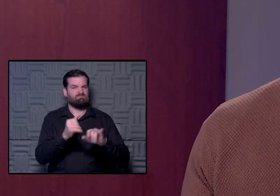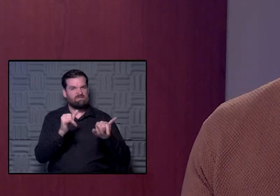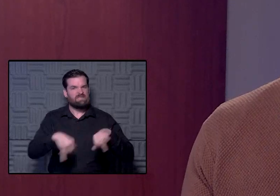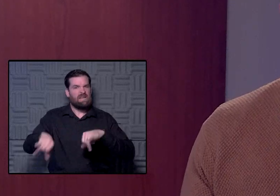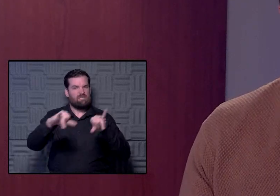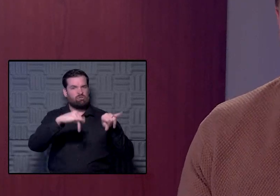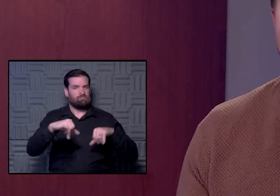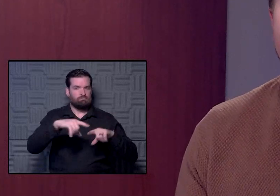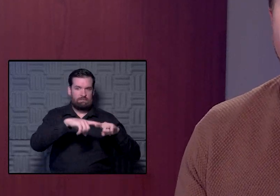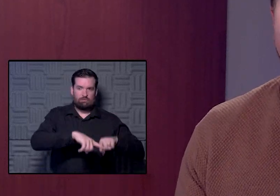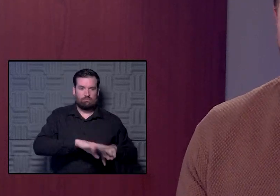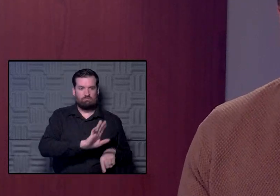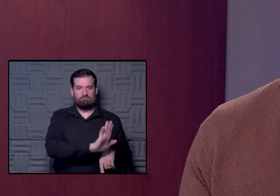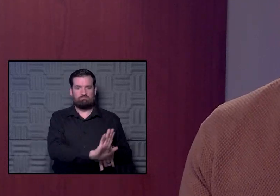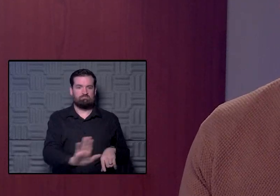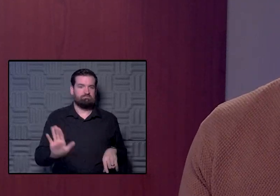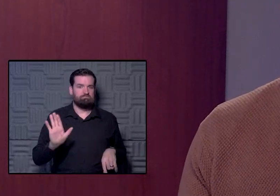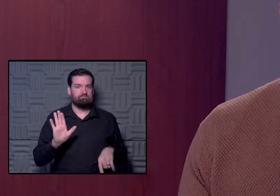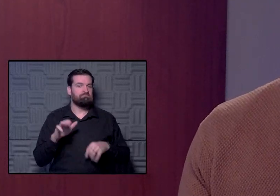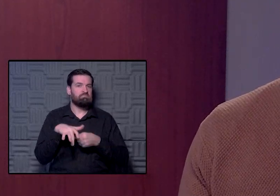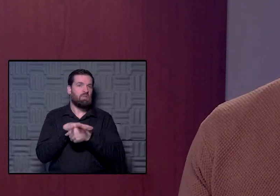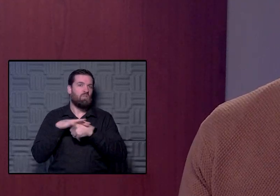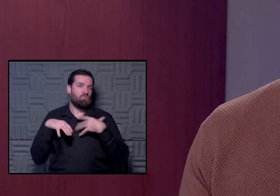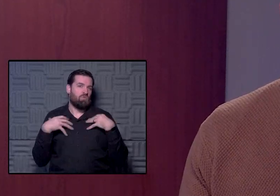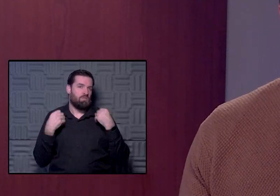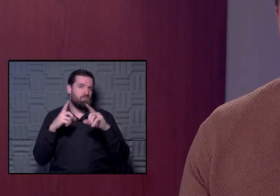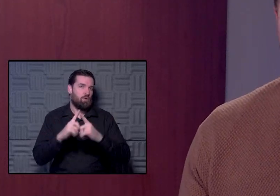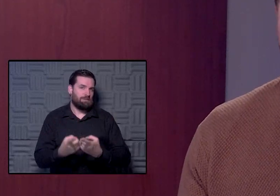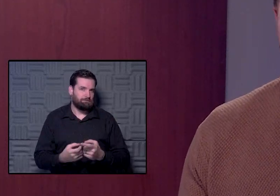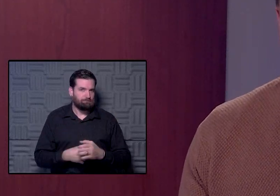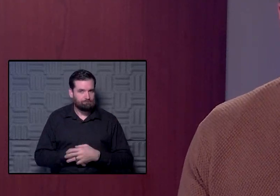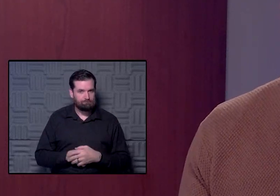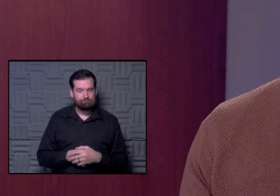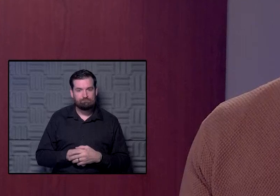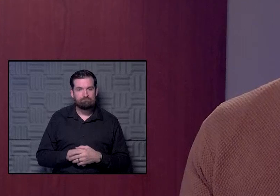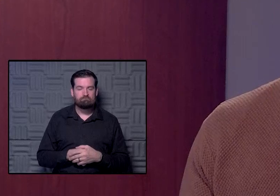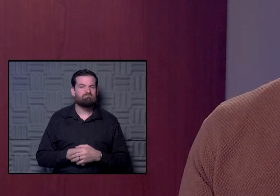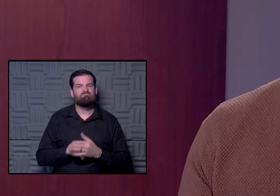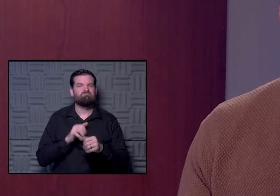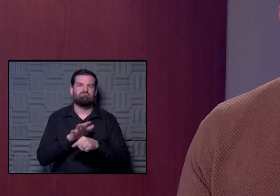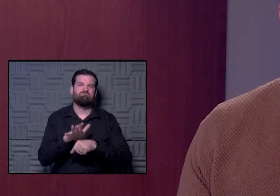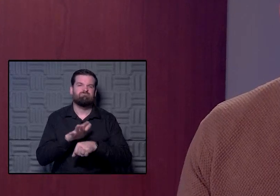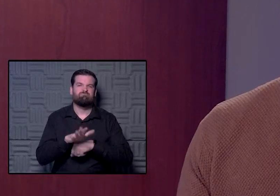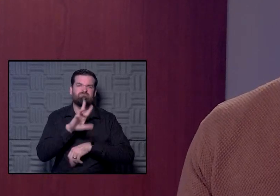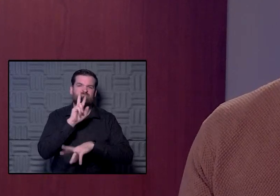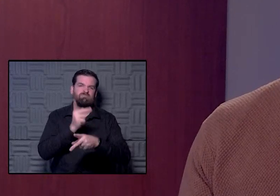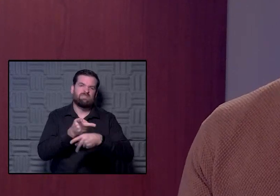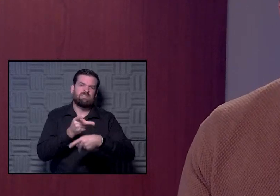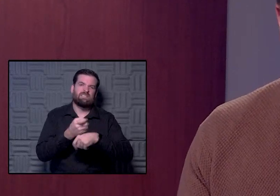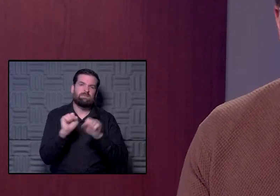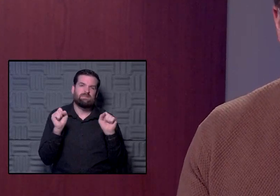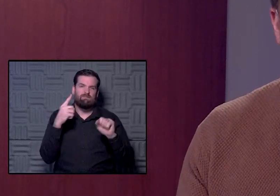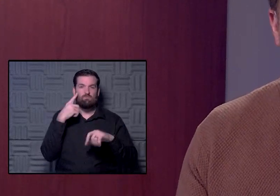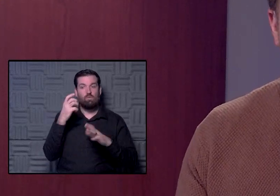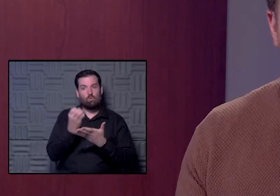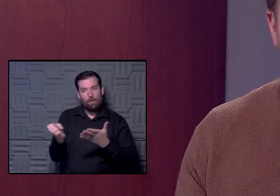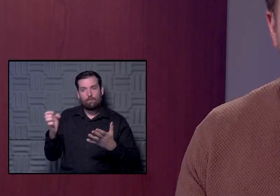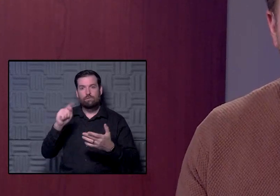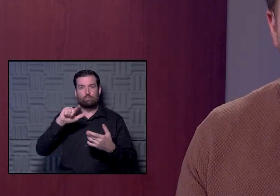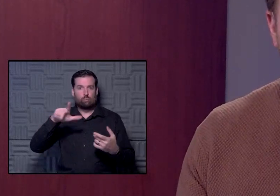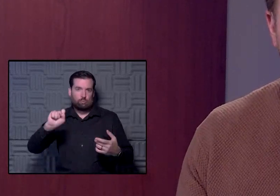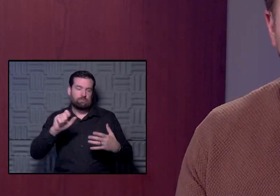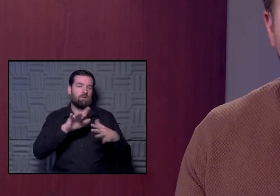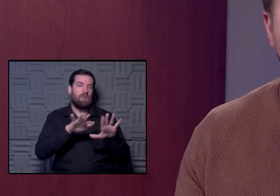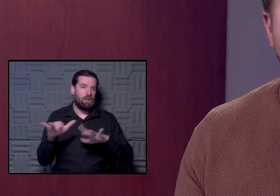based off of their local health department. So those would be sufficient in keeping you safe as far as equipment and tools that they